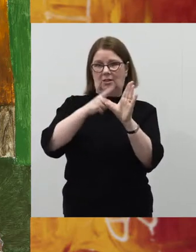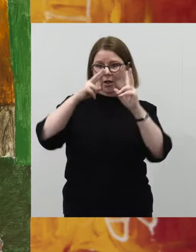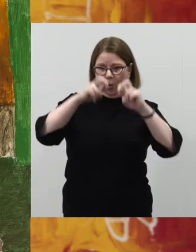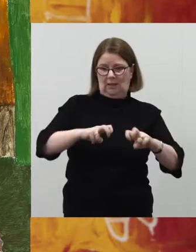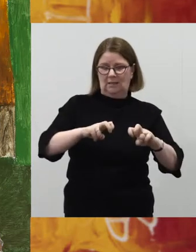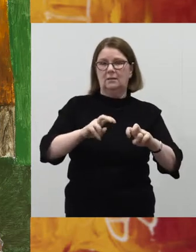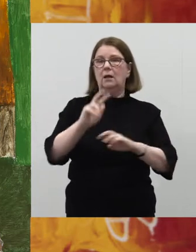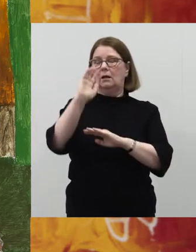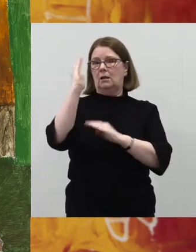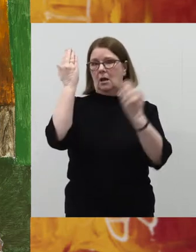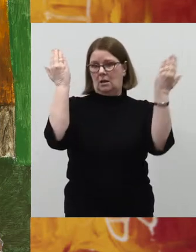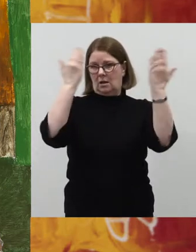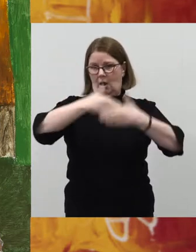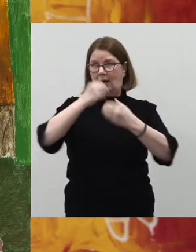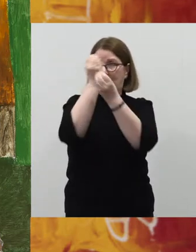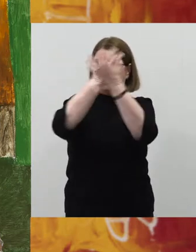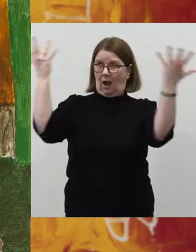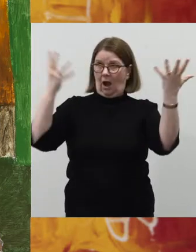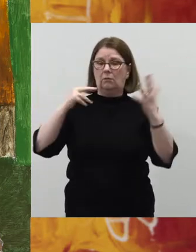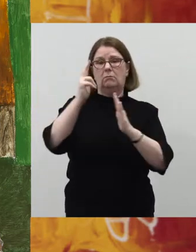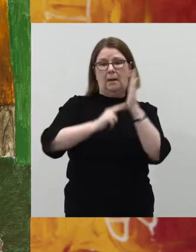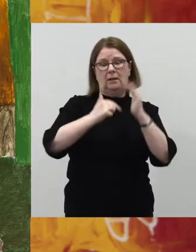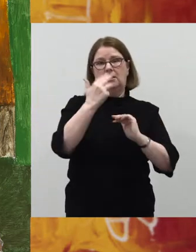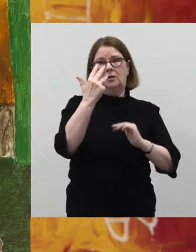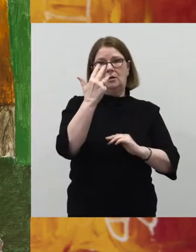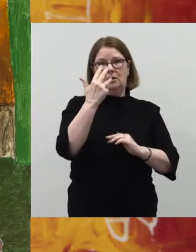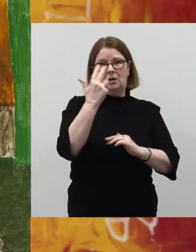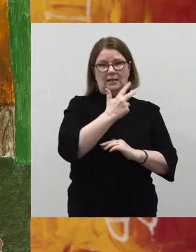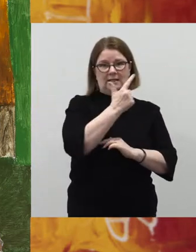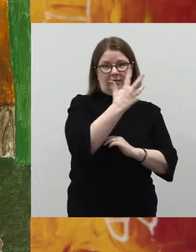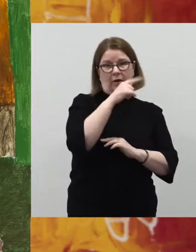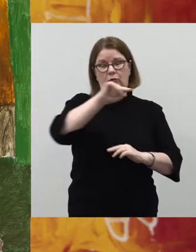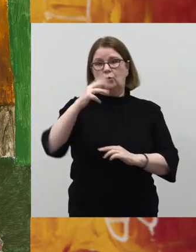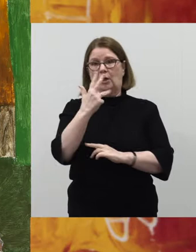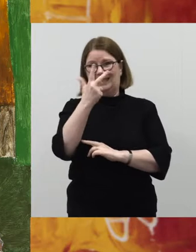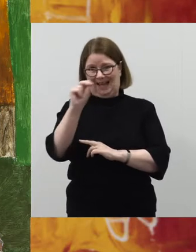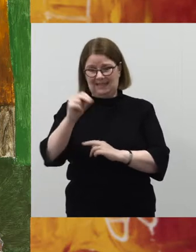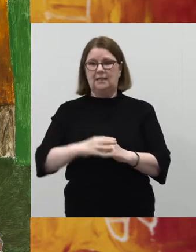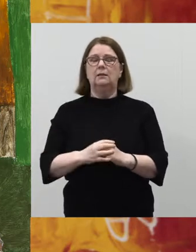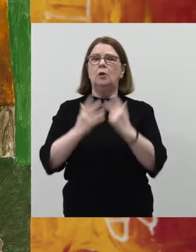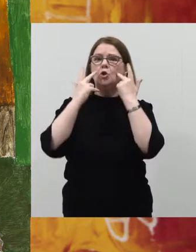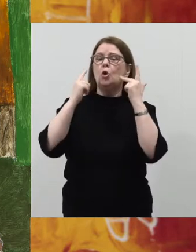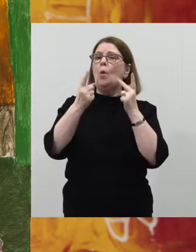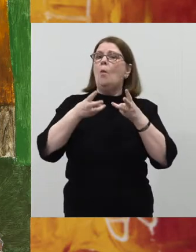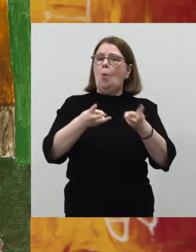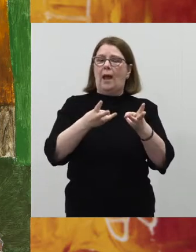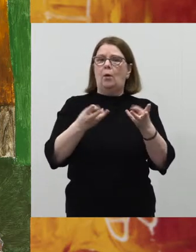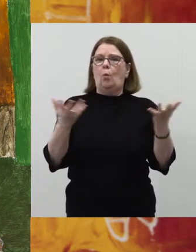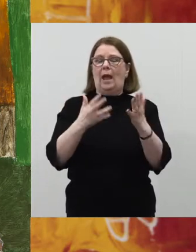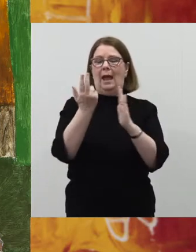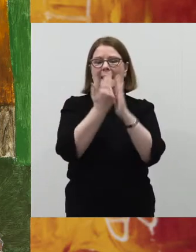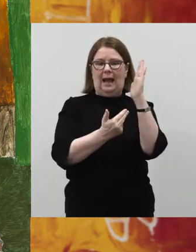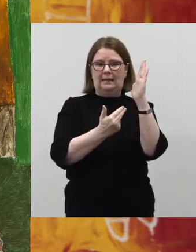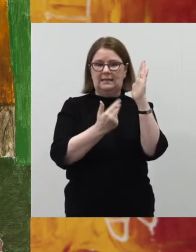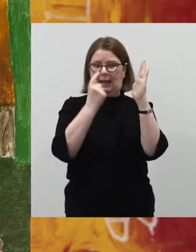English artist Ken Kiff, called Talking with a Psychiatrist, Psychoanalyst, Night Sky, created over